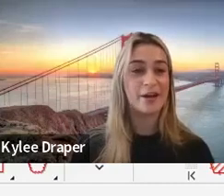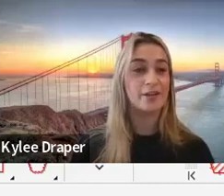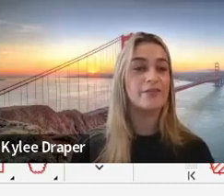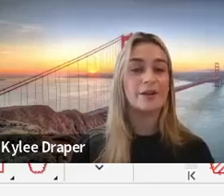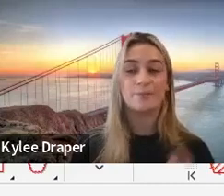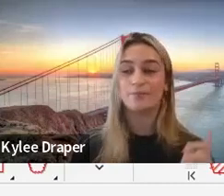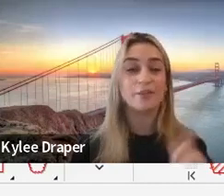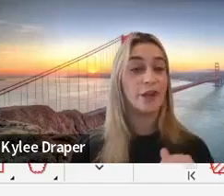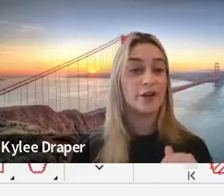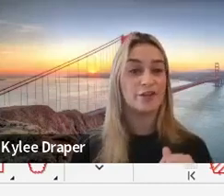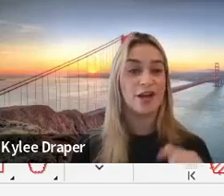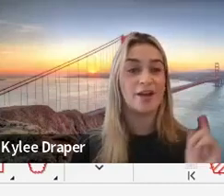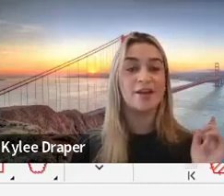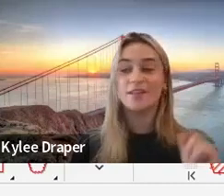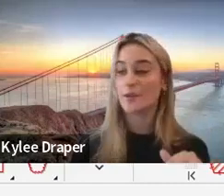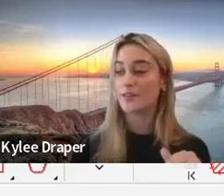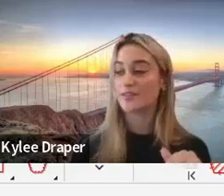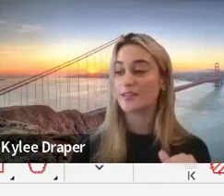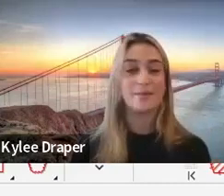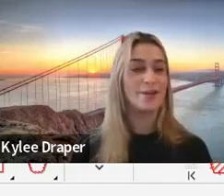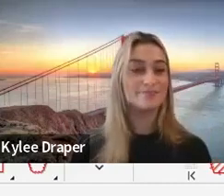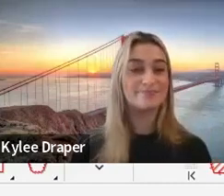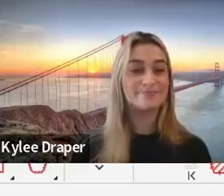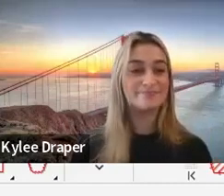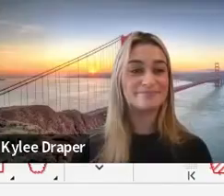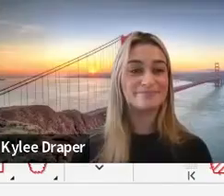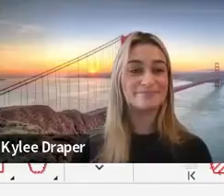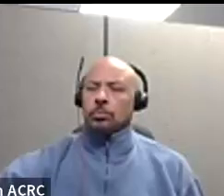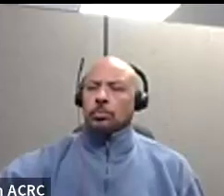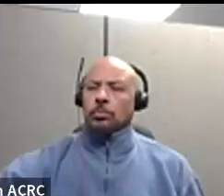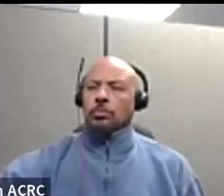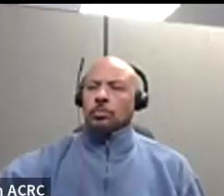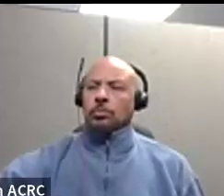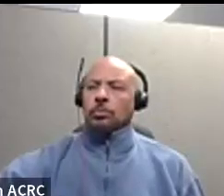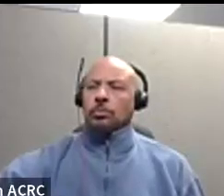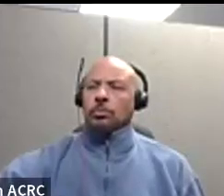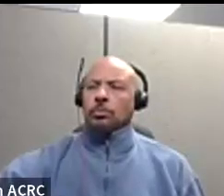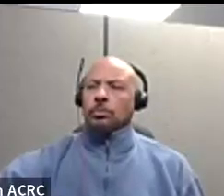for you today. And I'll leave the flyer in the chat as well as the email.